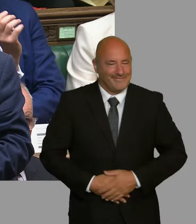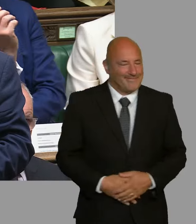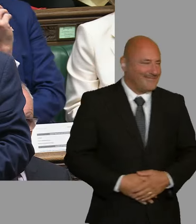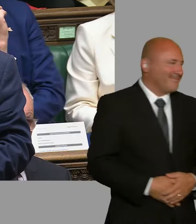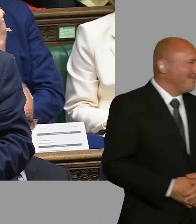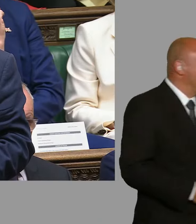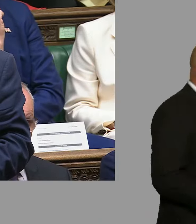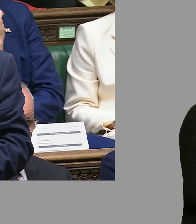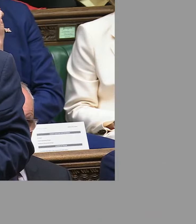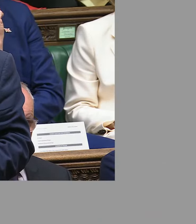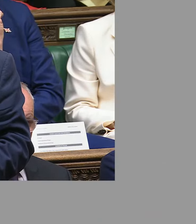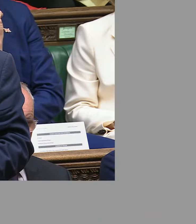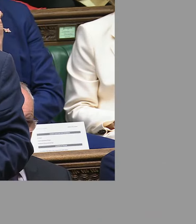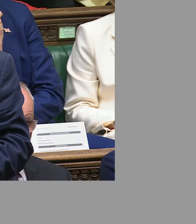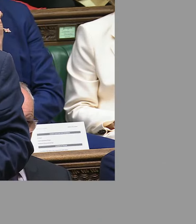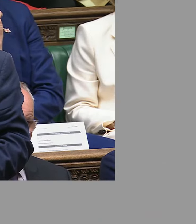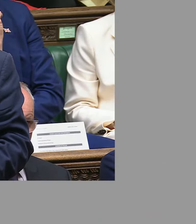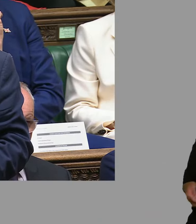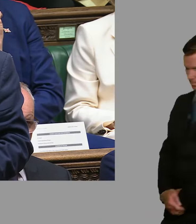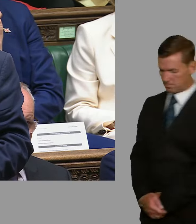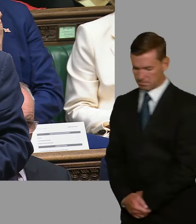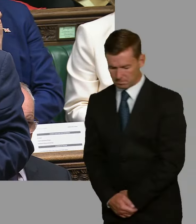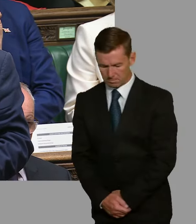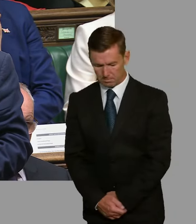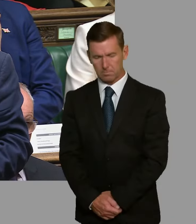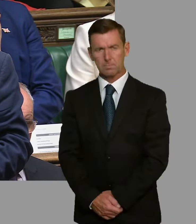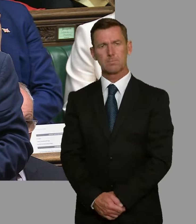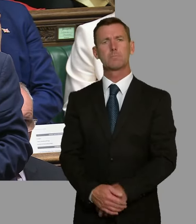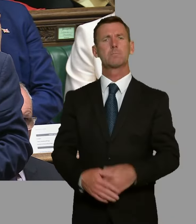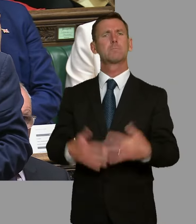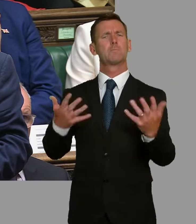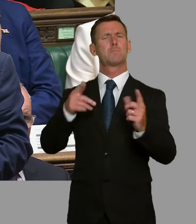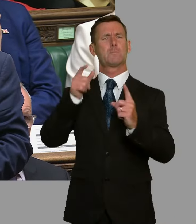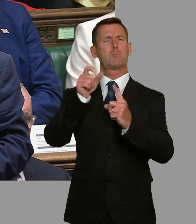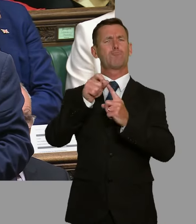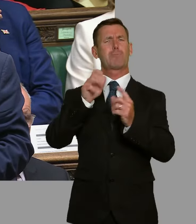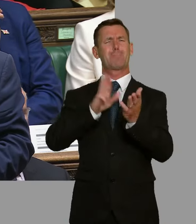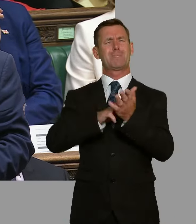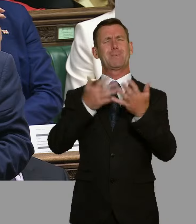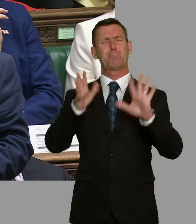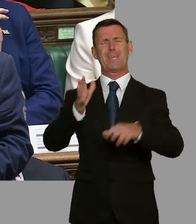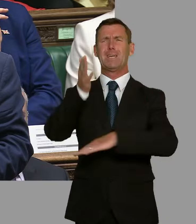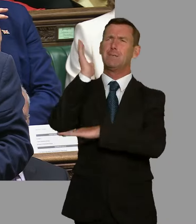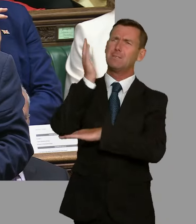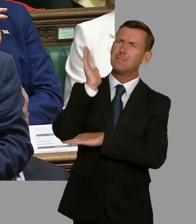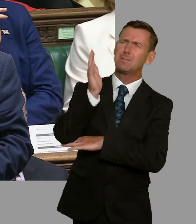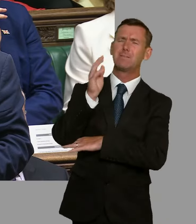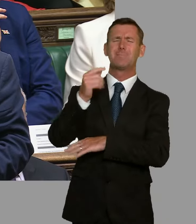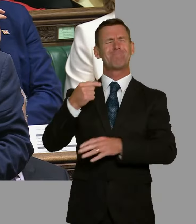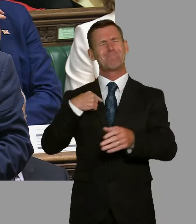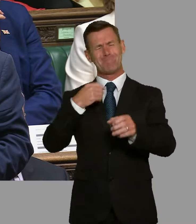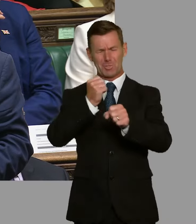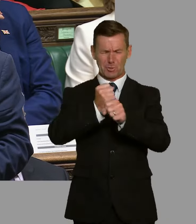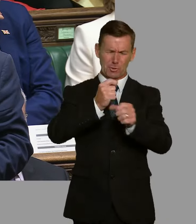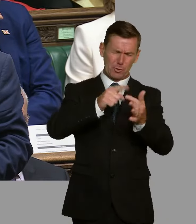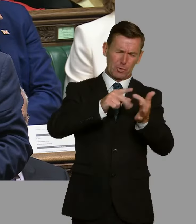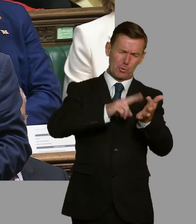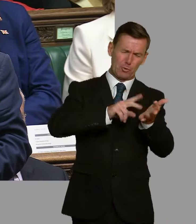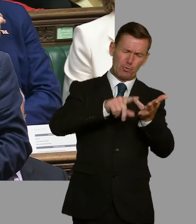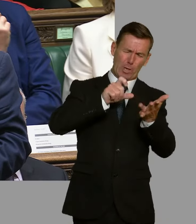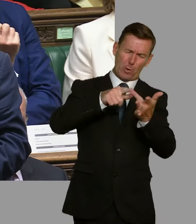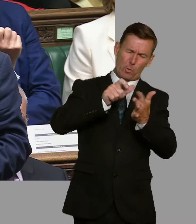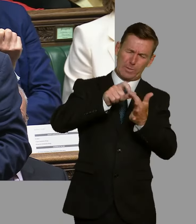a genocide. But that position is no longer tenable, because at the High Court recently, the Prime Minister instructed his